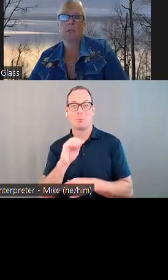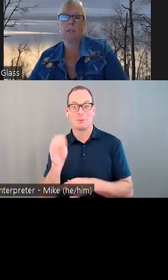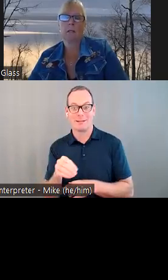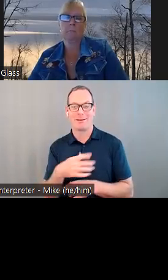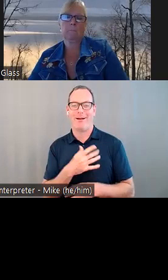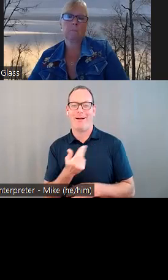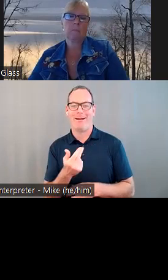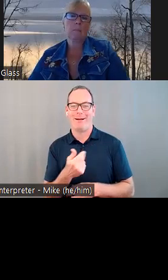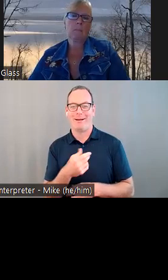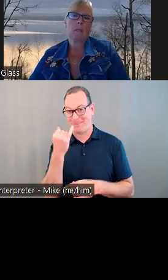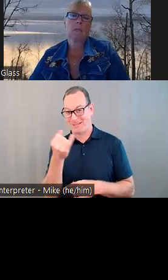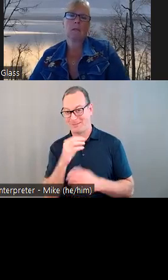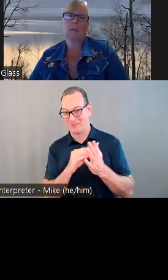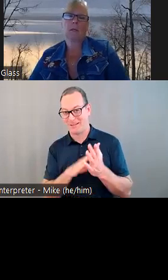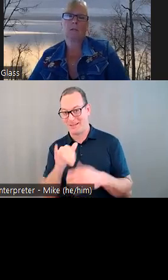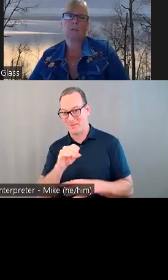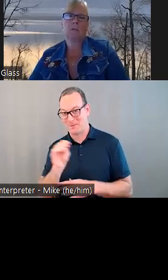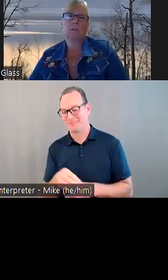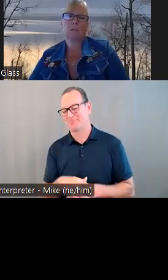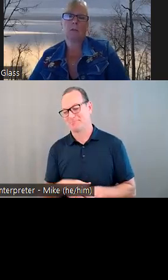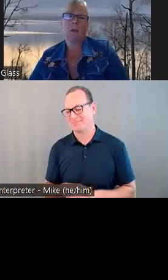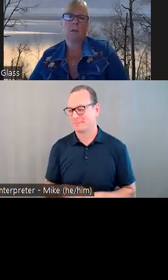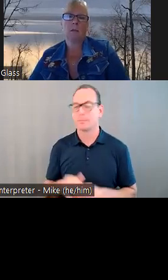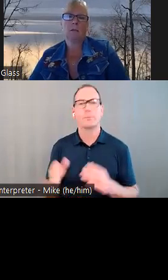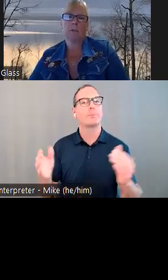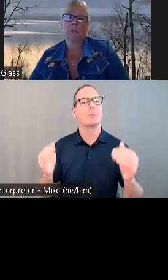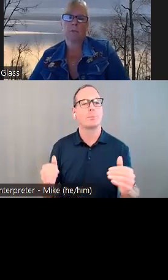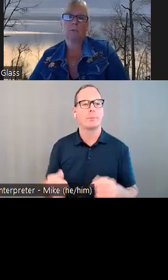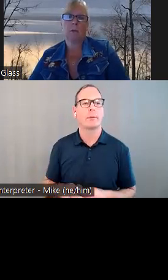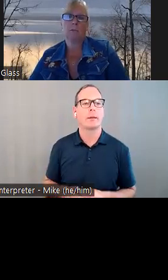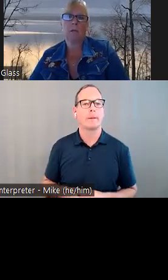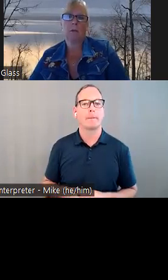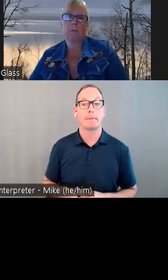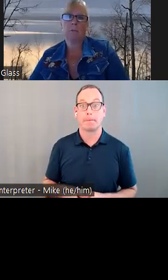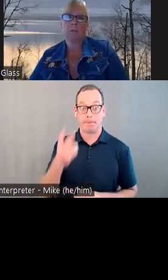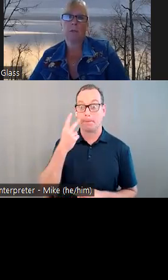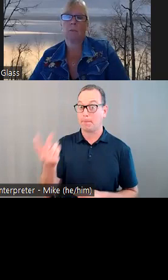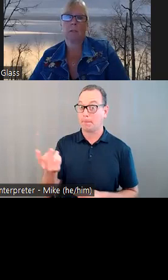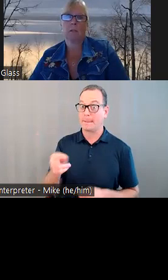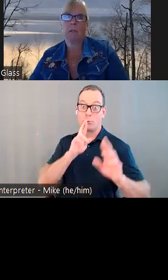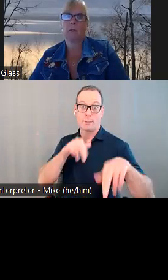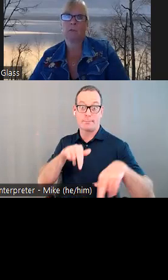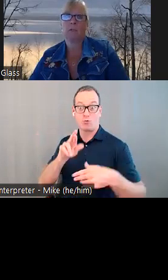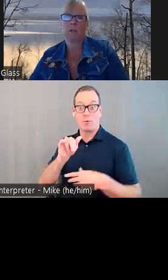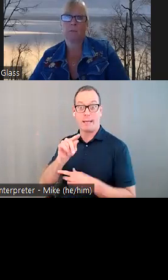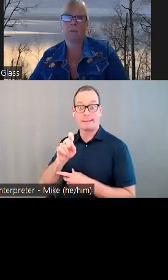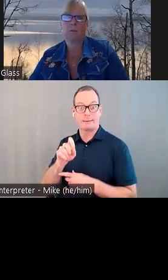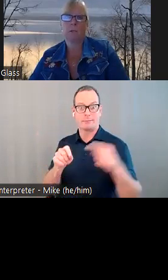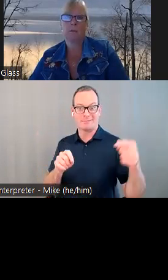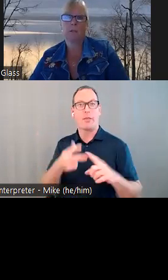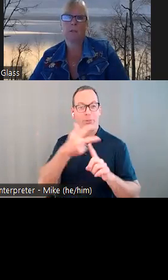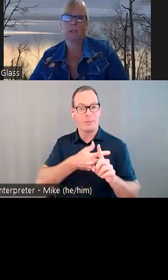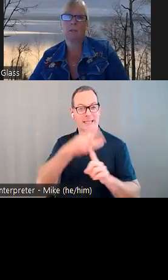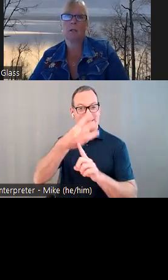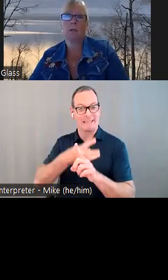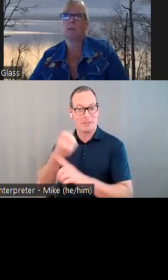respond to the exit survey and the 3, 6, 12-month follow-up surveys, but we currently don't have a target for the response